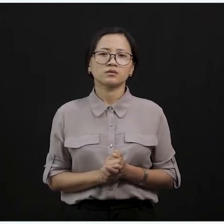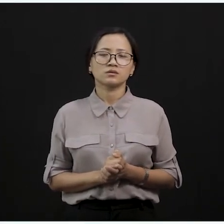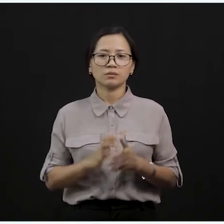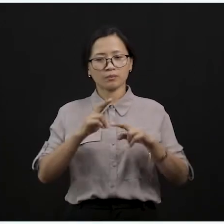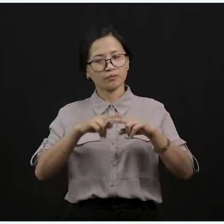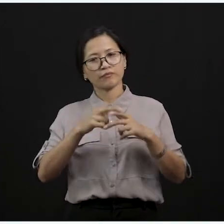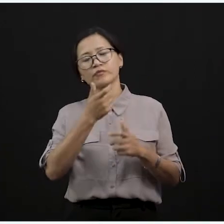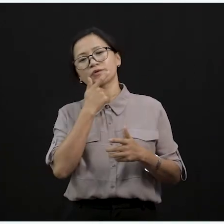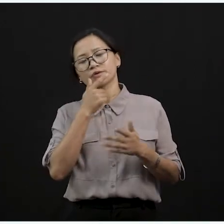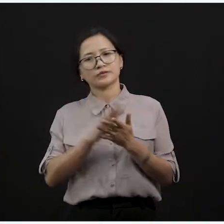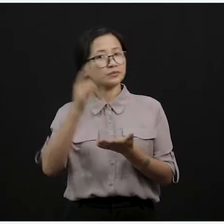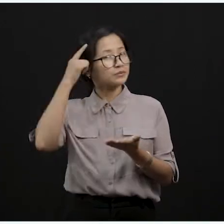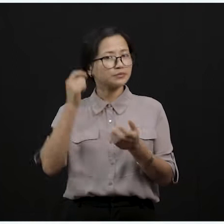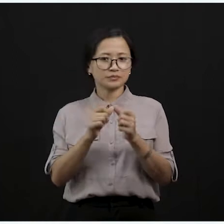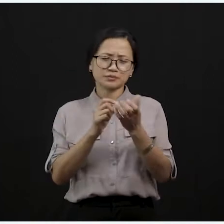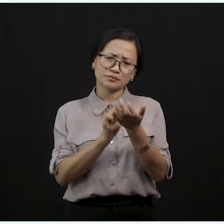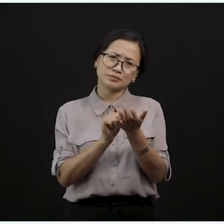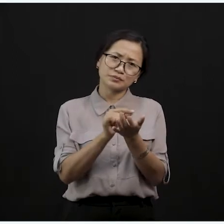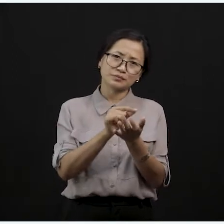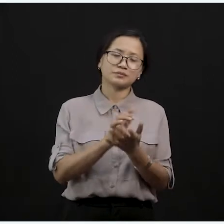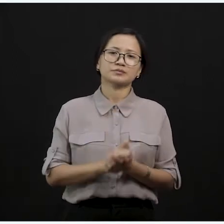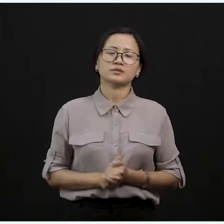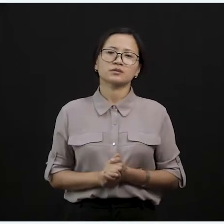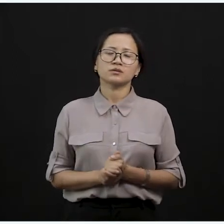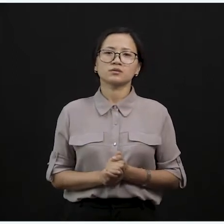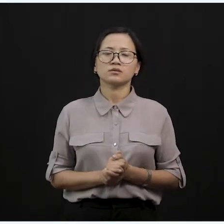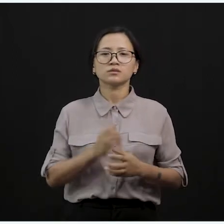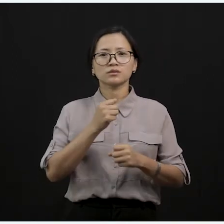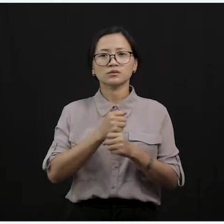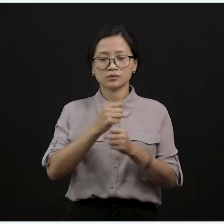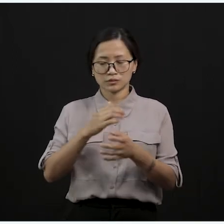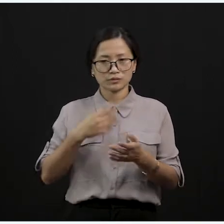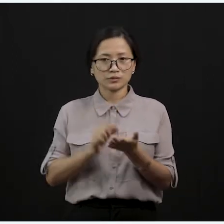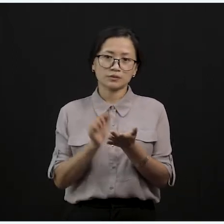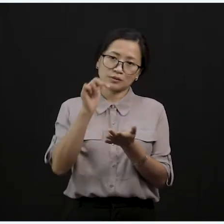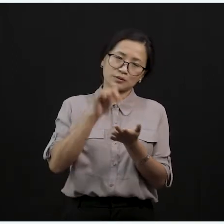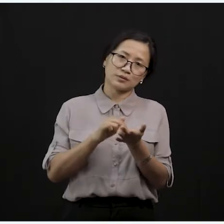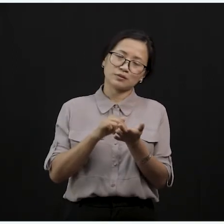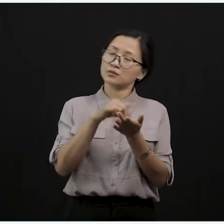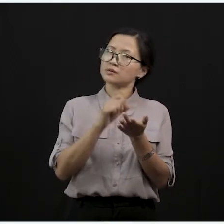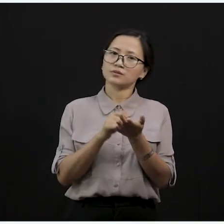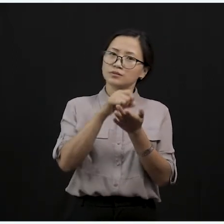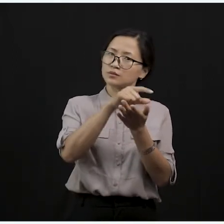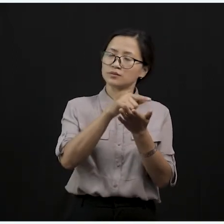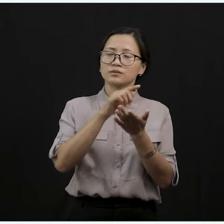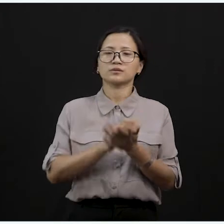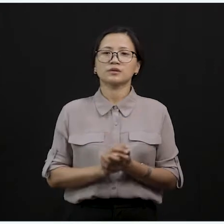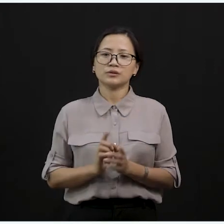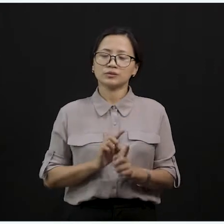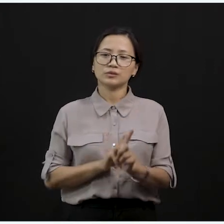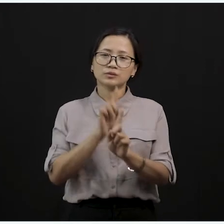making fun of these ants, right? So the grasshopper came and said, the grasshopper towards